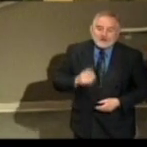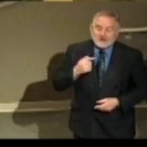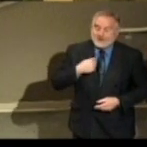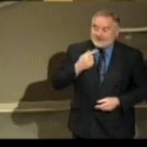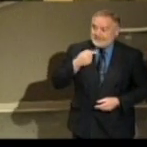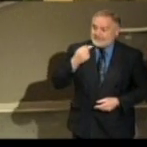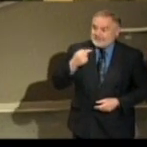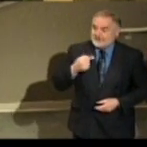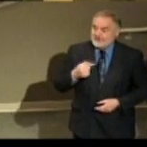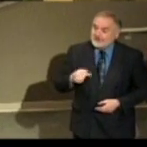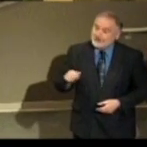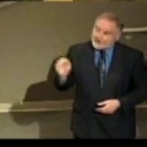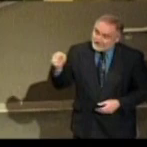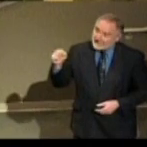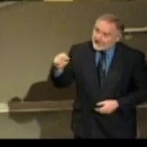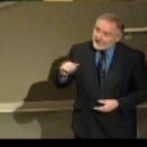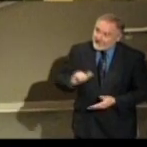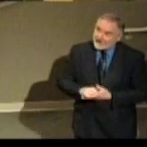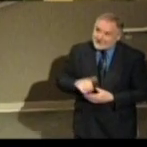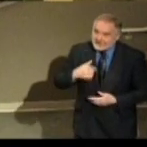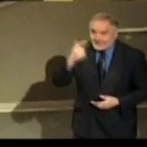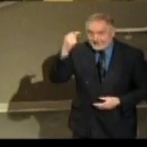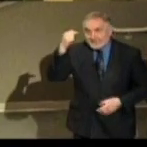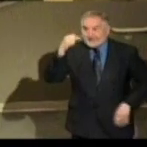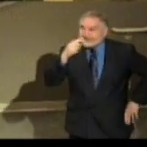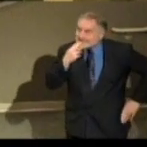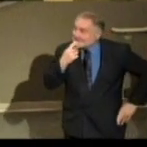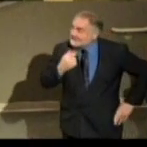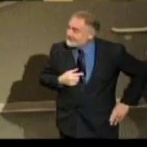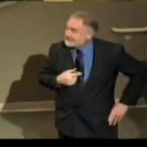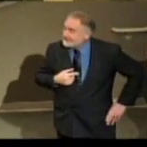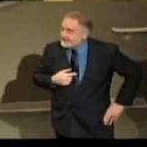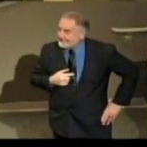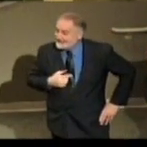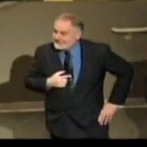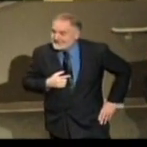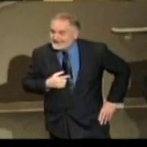said, yeah, that's pretty much what I had in mind, yeah.